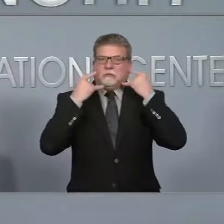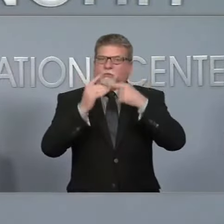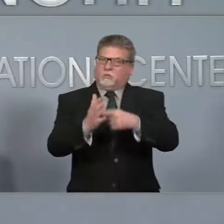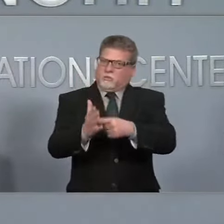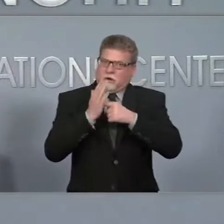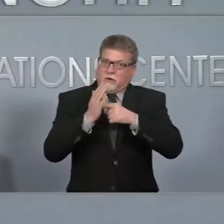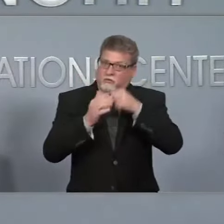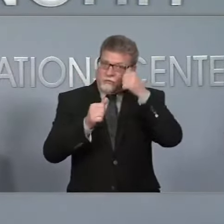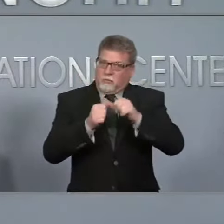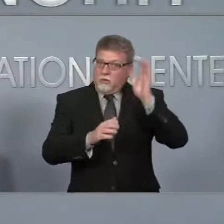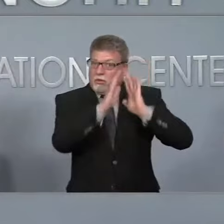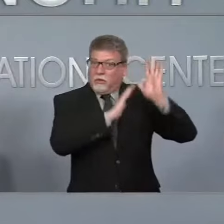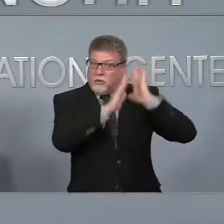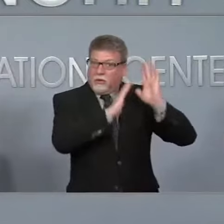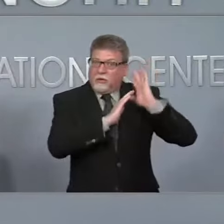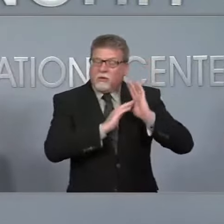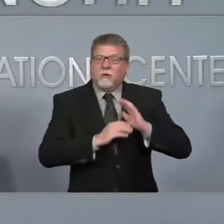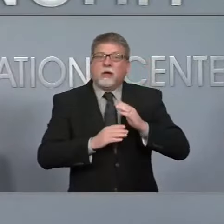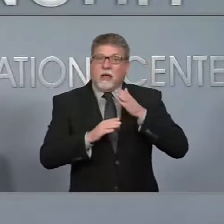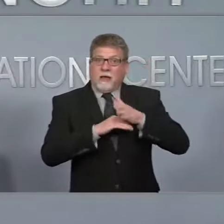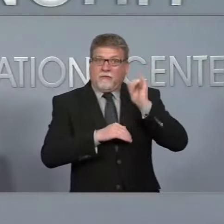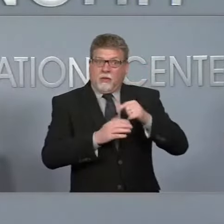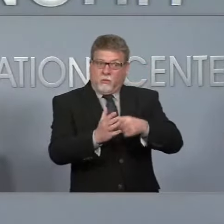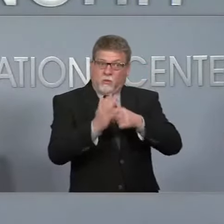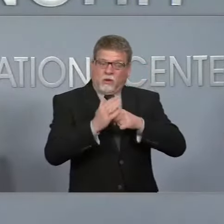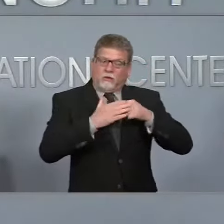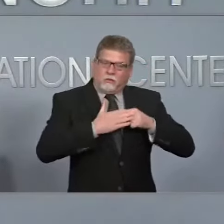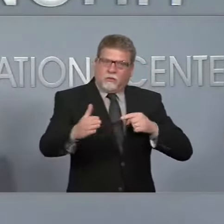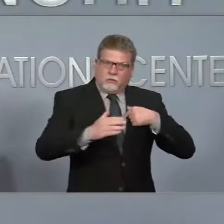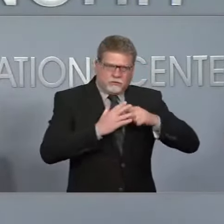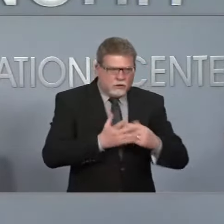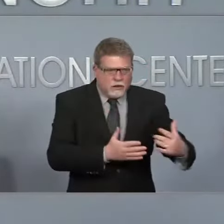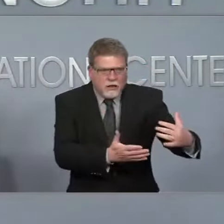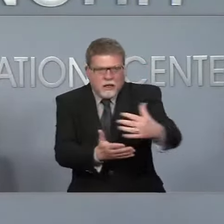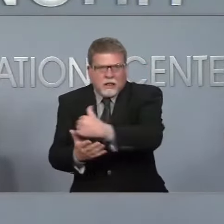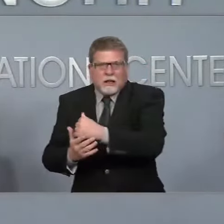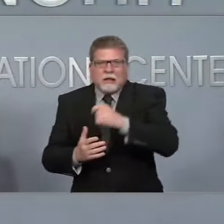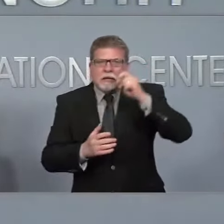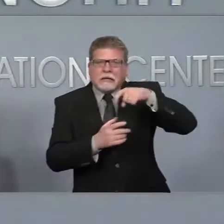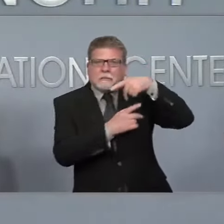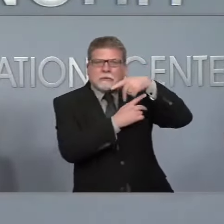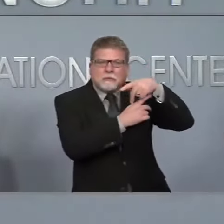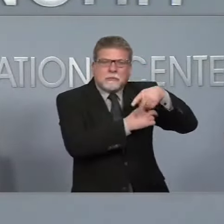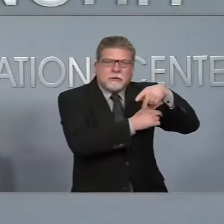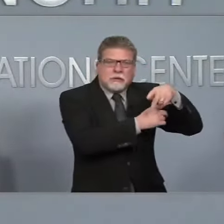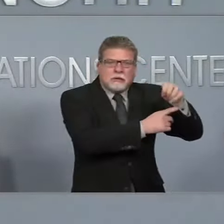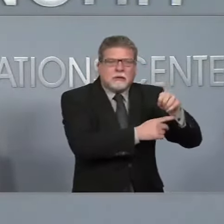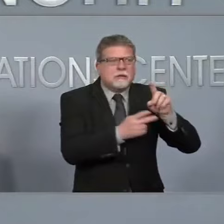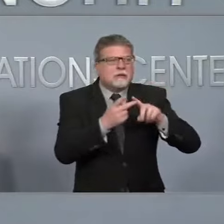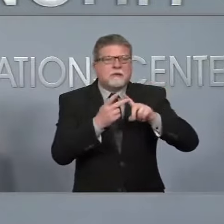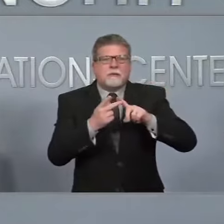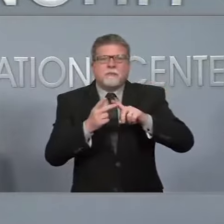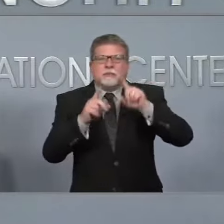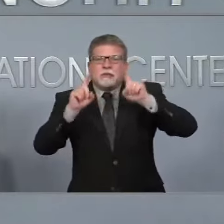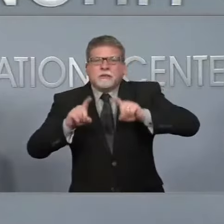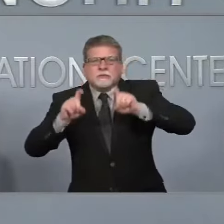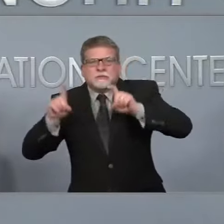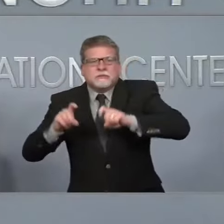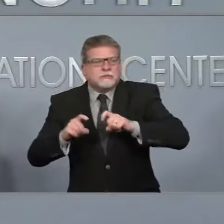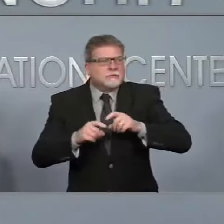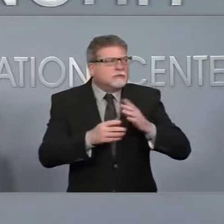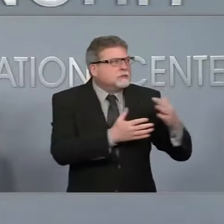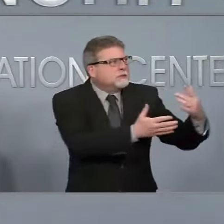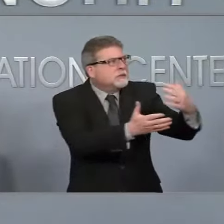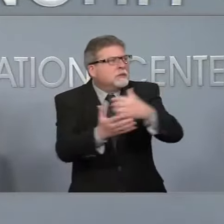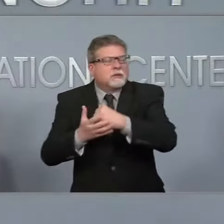We manufactured and stockpiled PPE, we expanded testing, and when effective treatments and miraculous